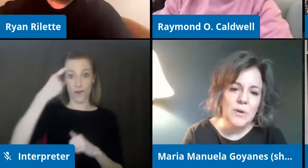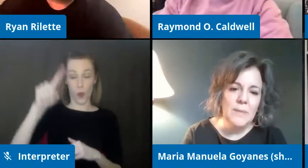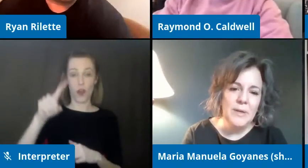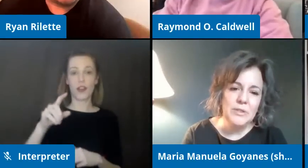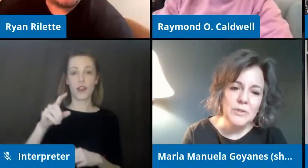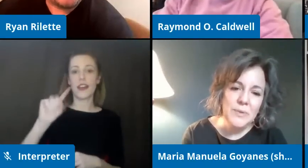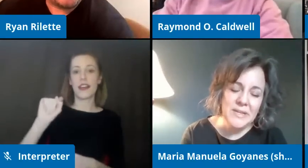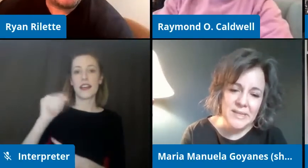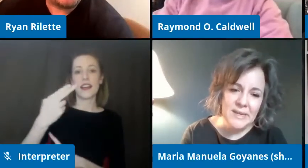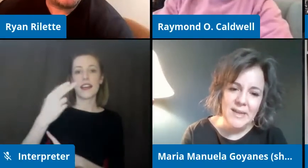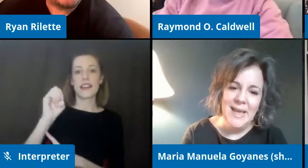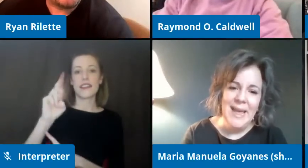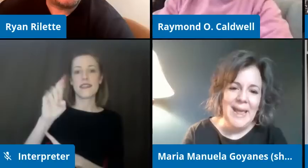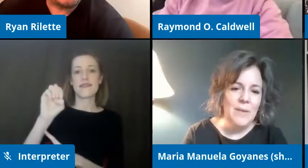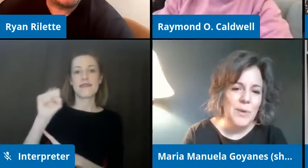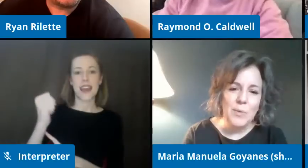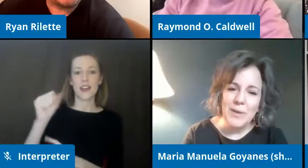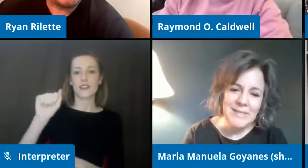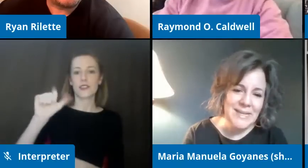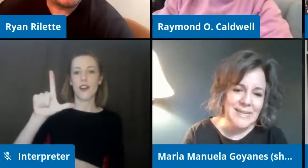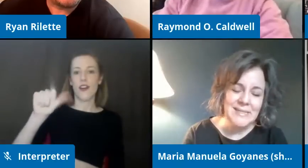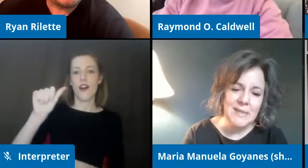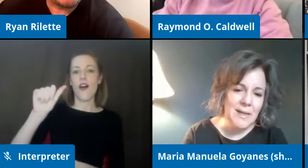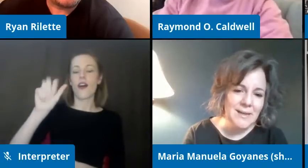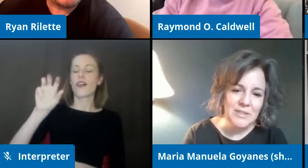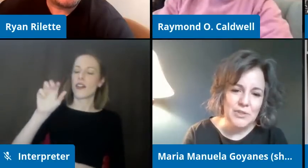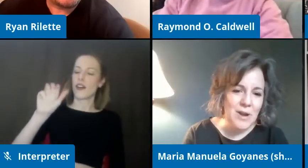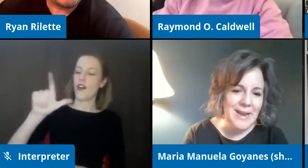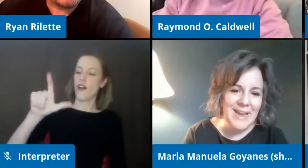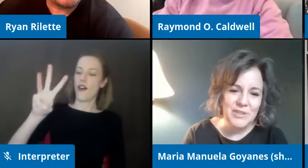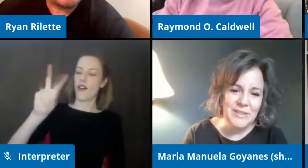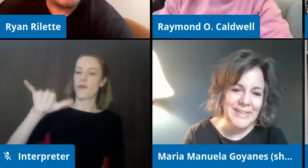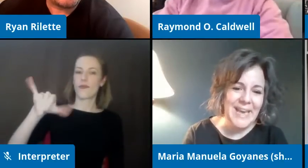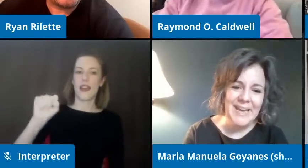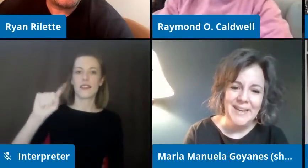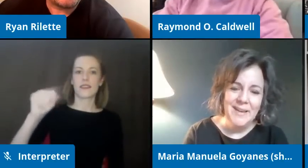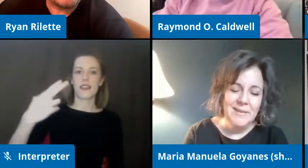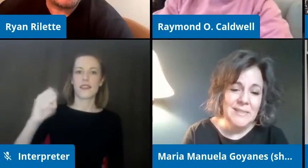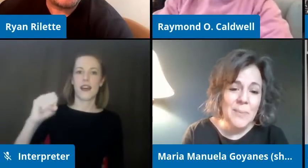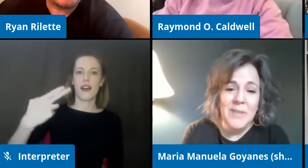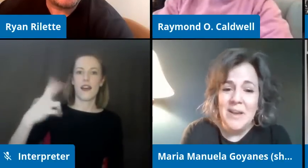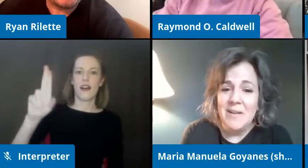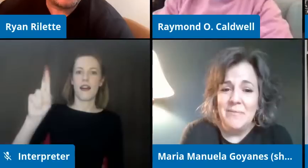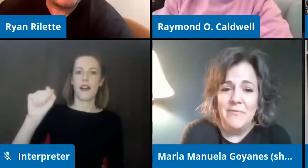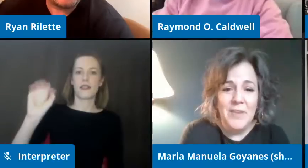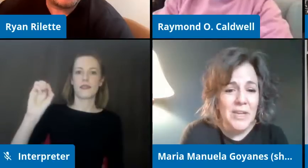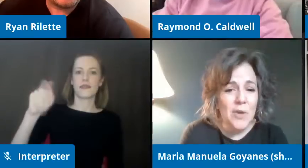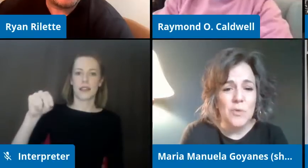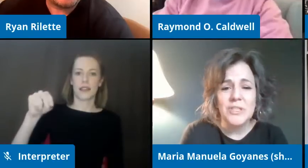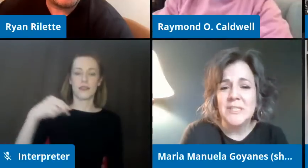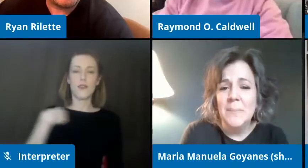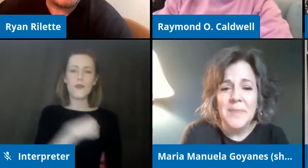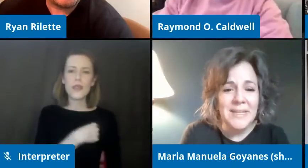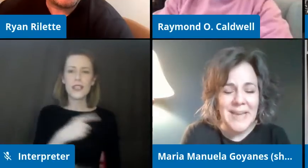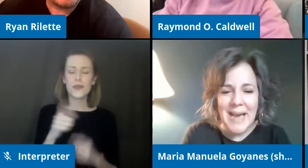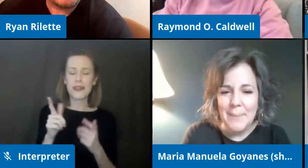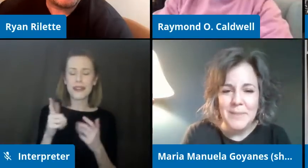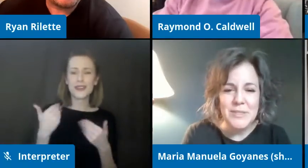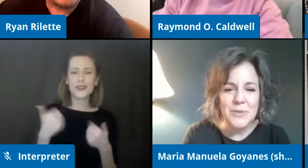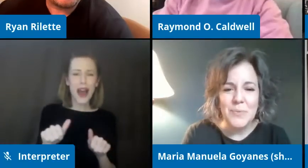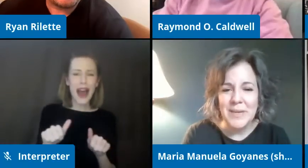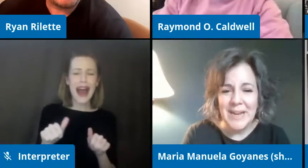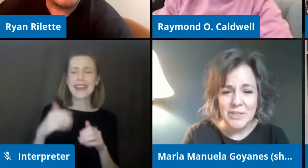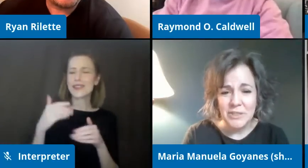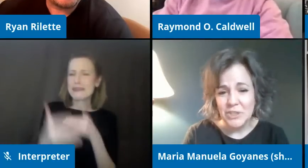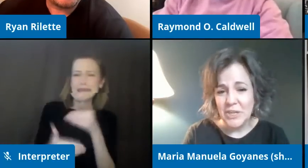Lázaro. We were about 2 weeks in, and we were racing against the clock to try and actually get something on video or something